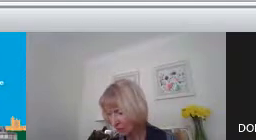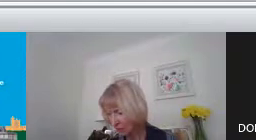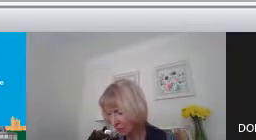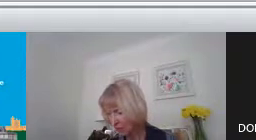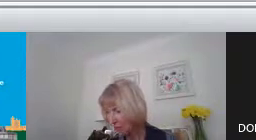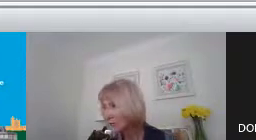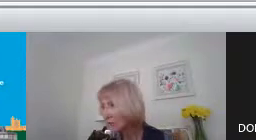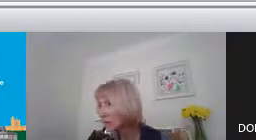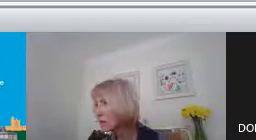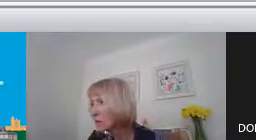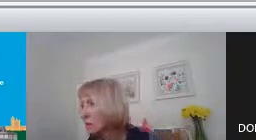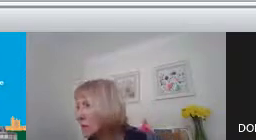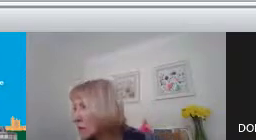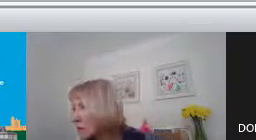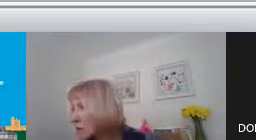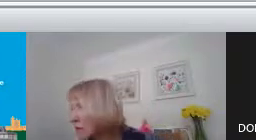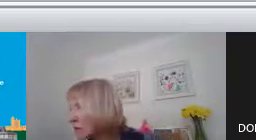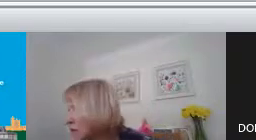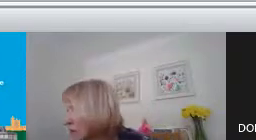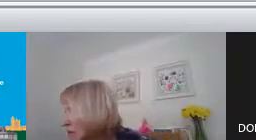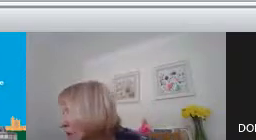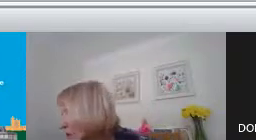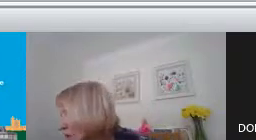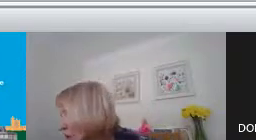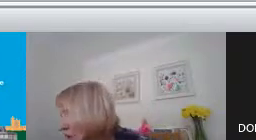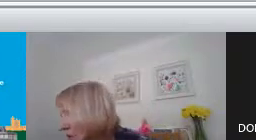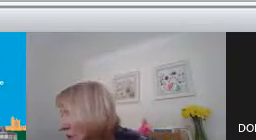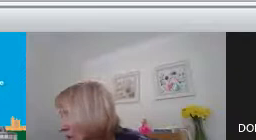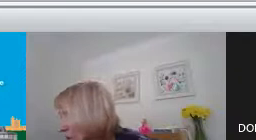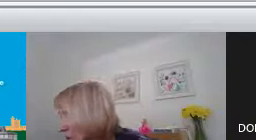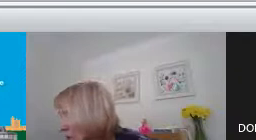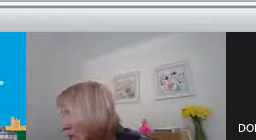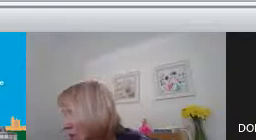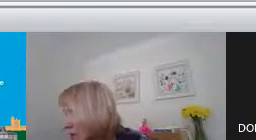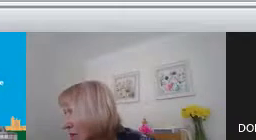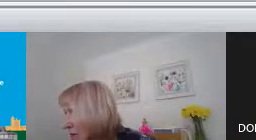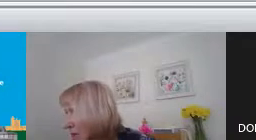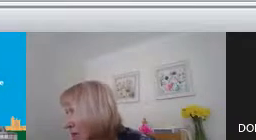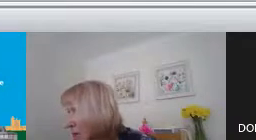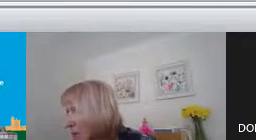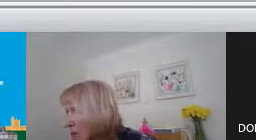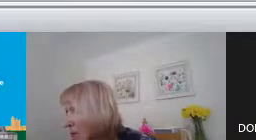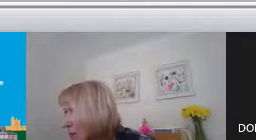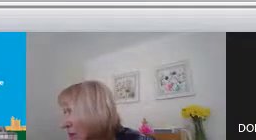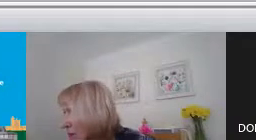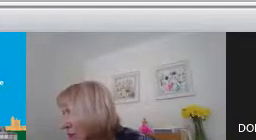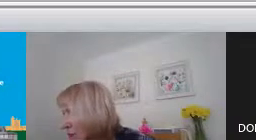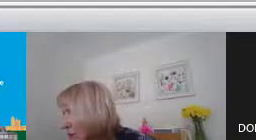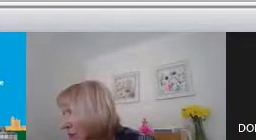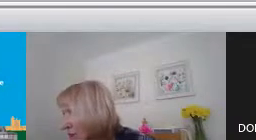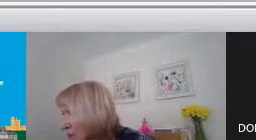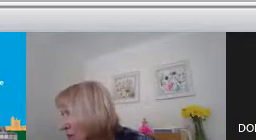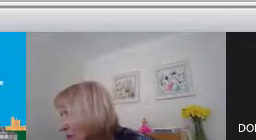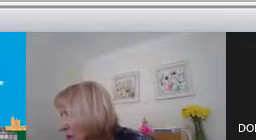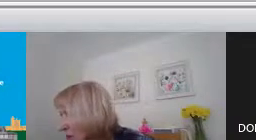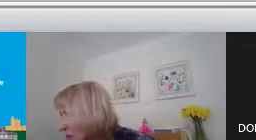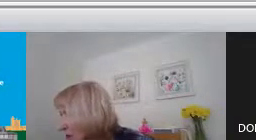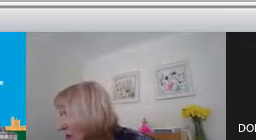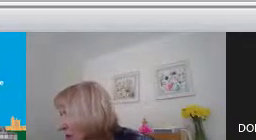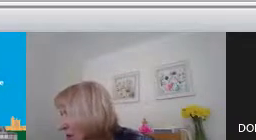children. Support with insulin pumps within diabetes services, and then also group clinics for